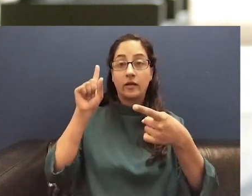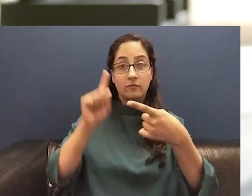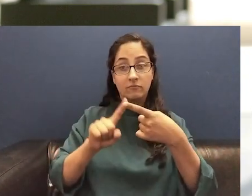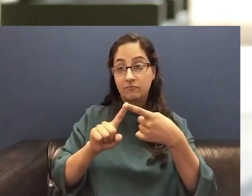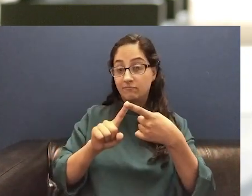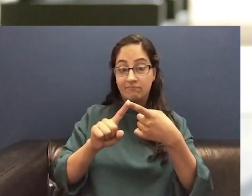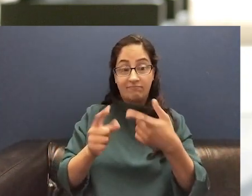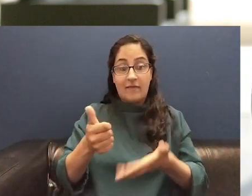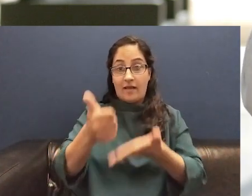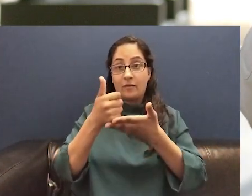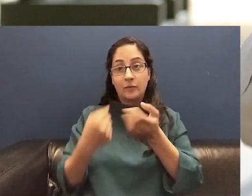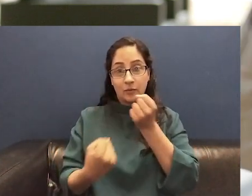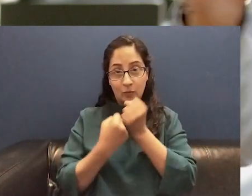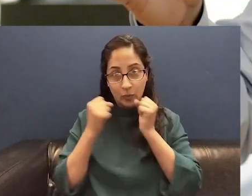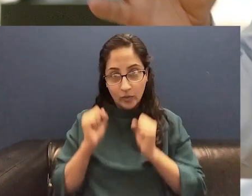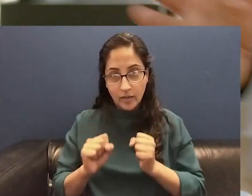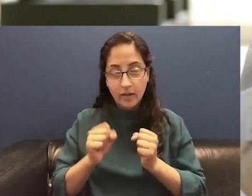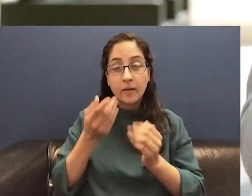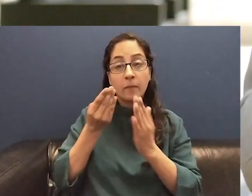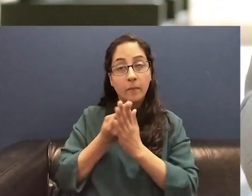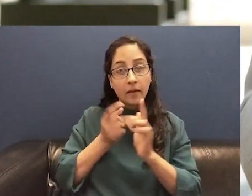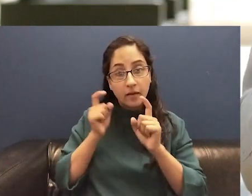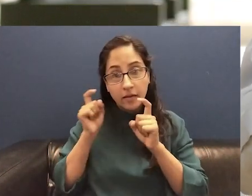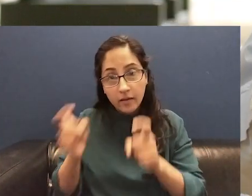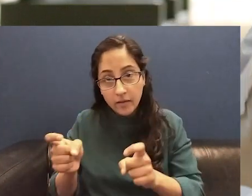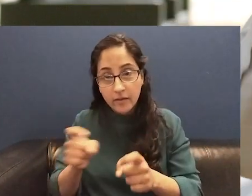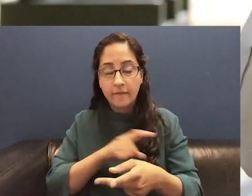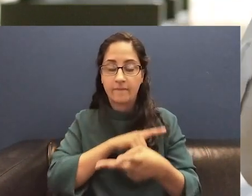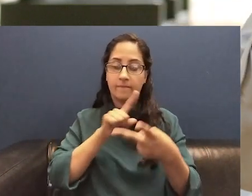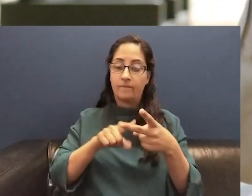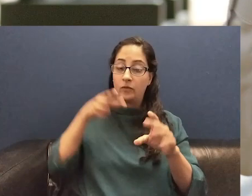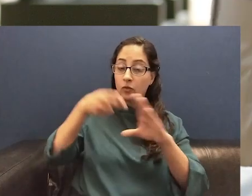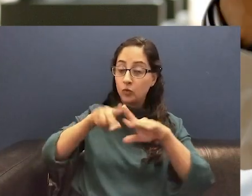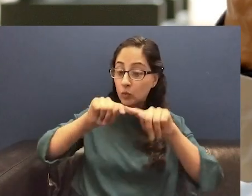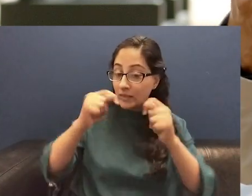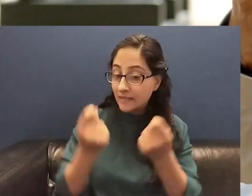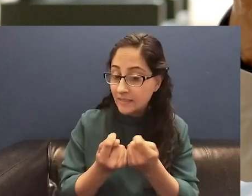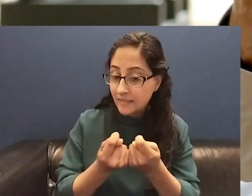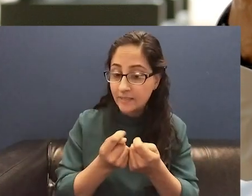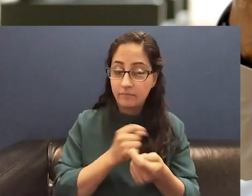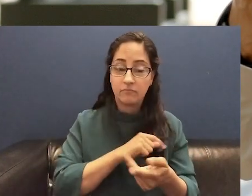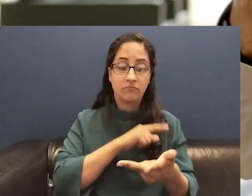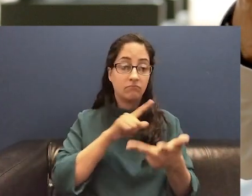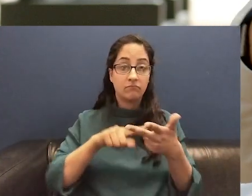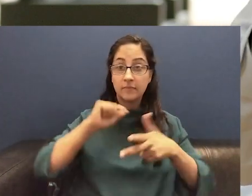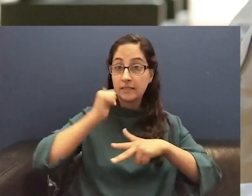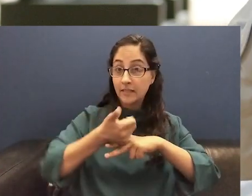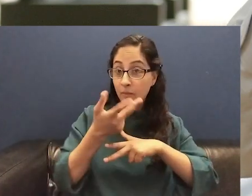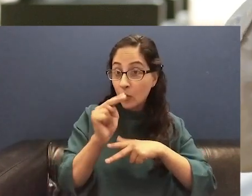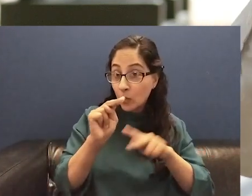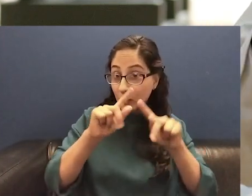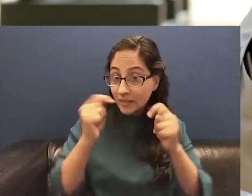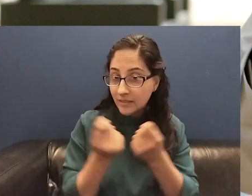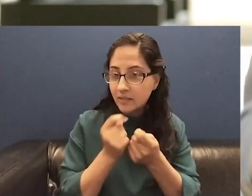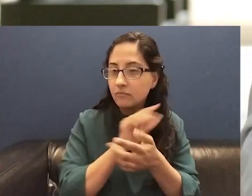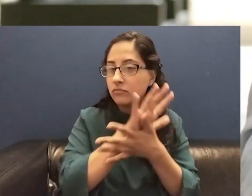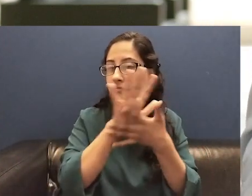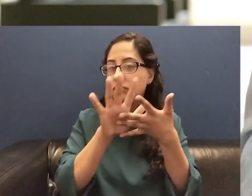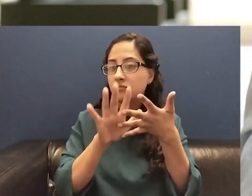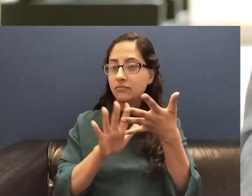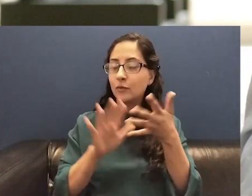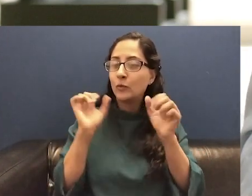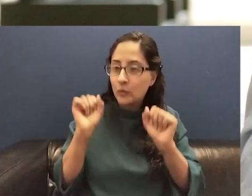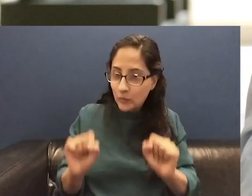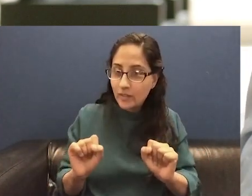of a neighborhood group, whether it's at your workplaces bringing together a team. Find a way to act on